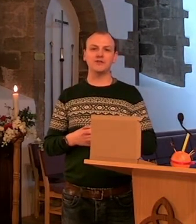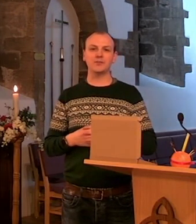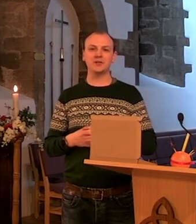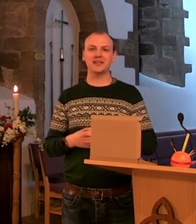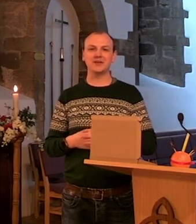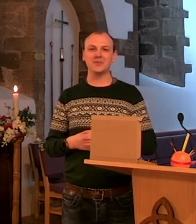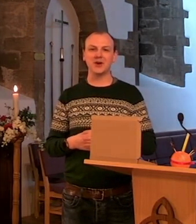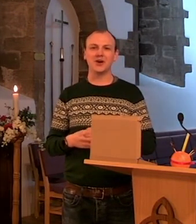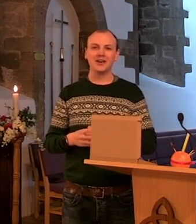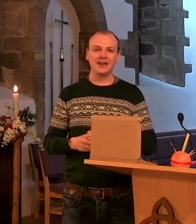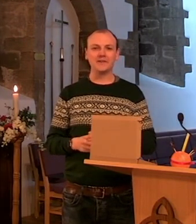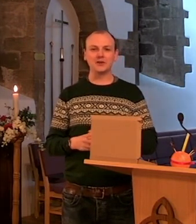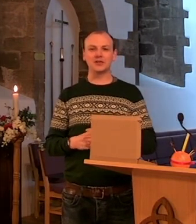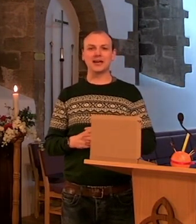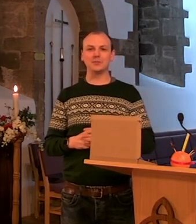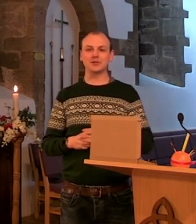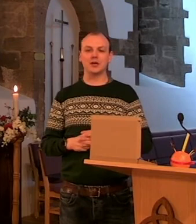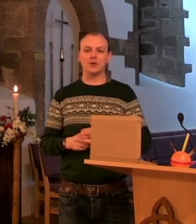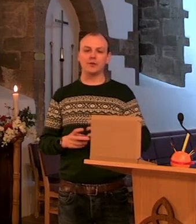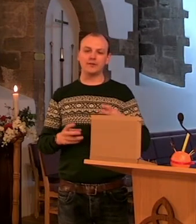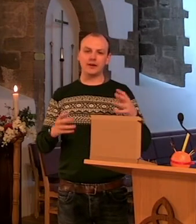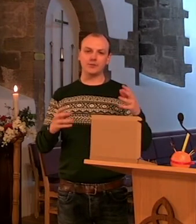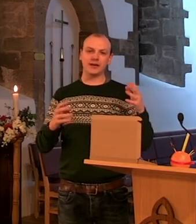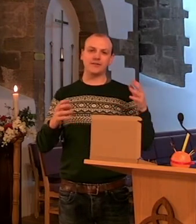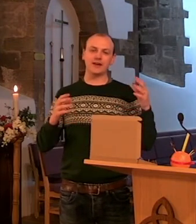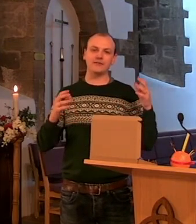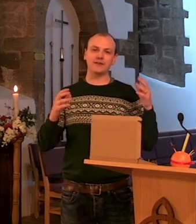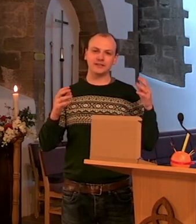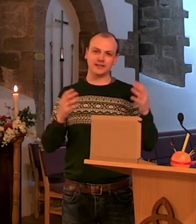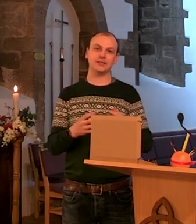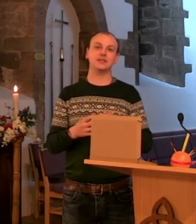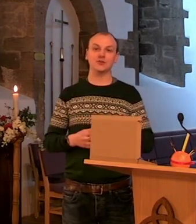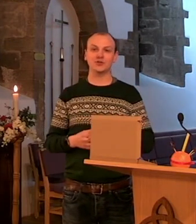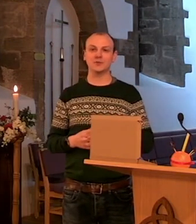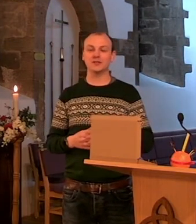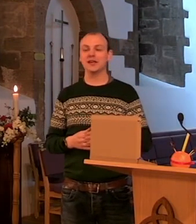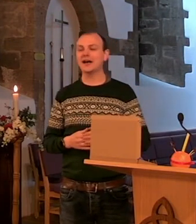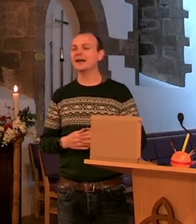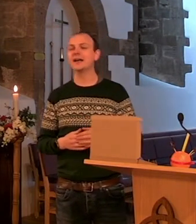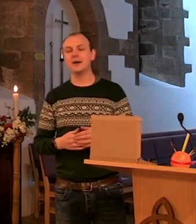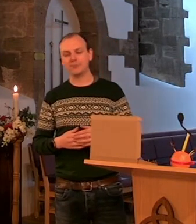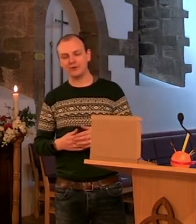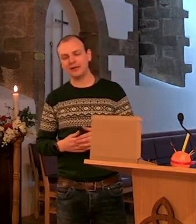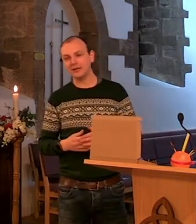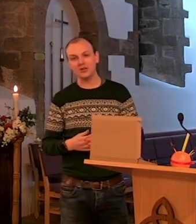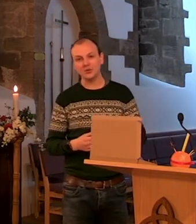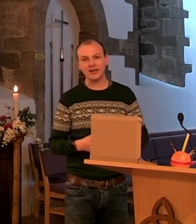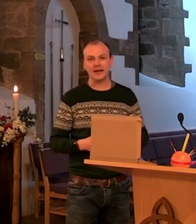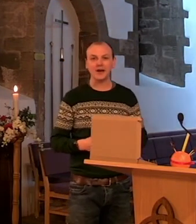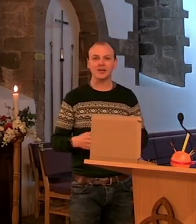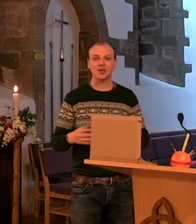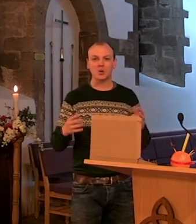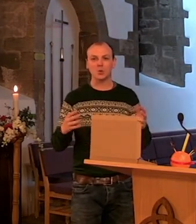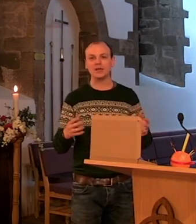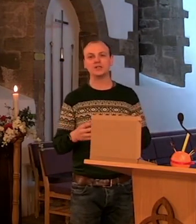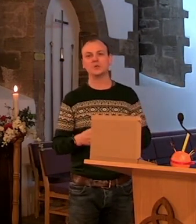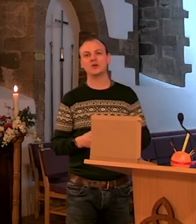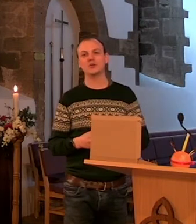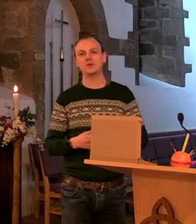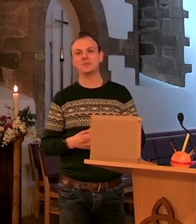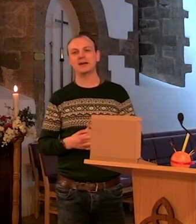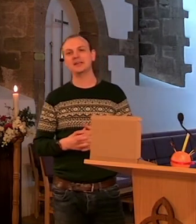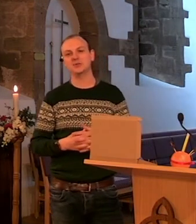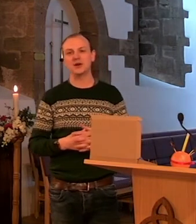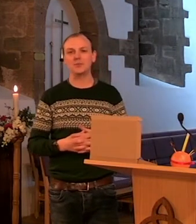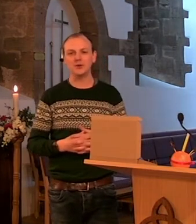of everybody taking part in those games. We hope you have a fantastic Christmas and a brilliant new year, and we can't wait to